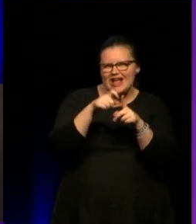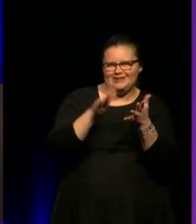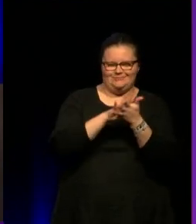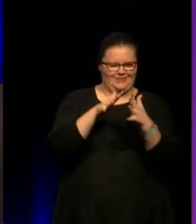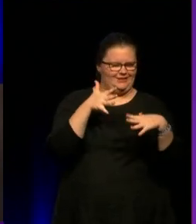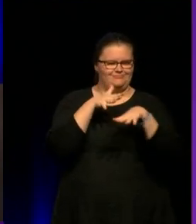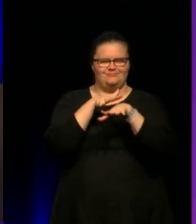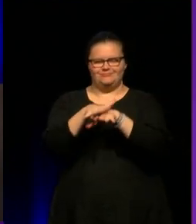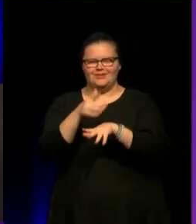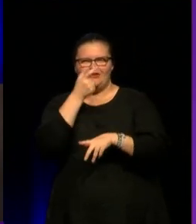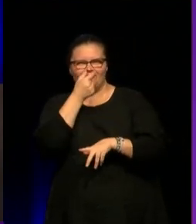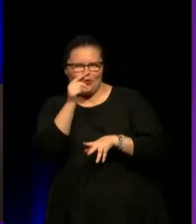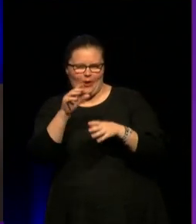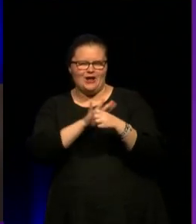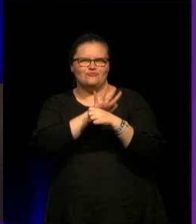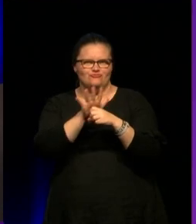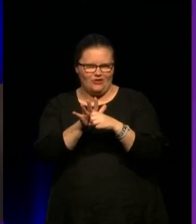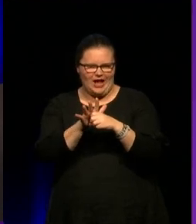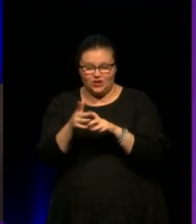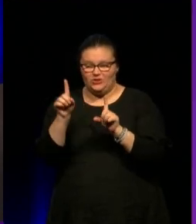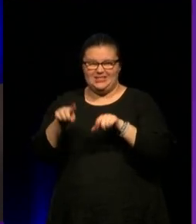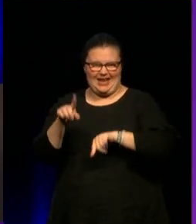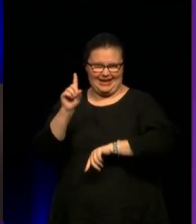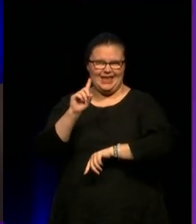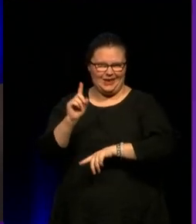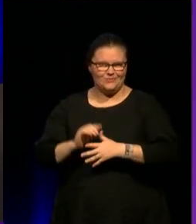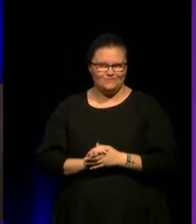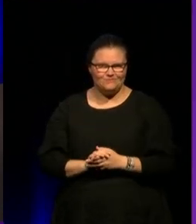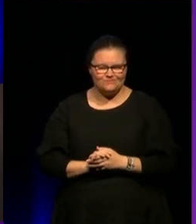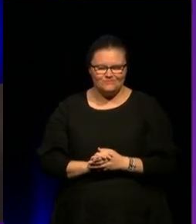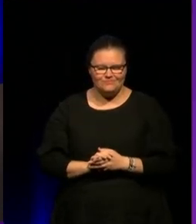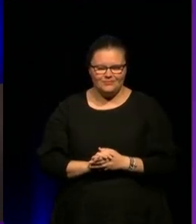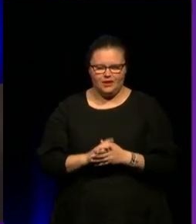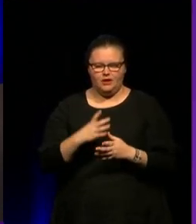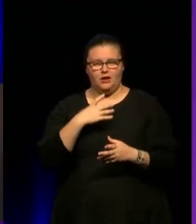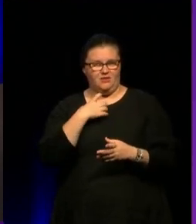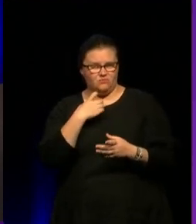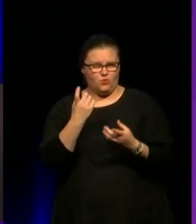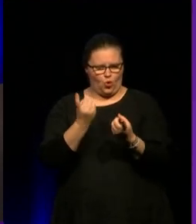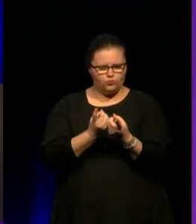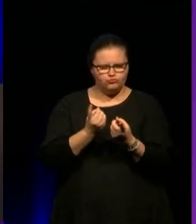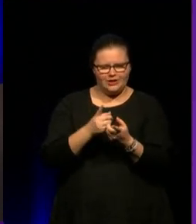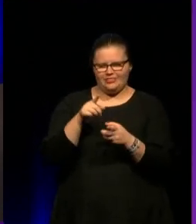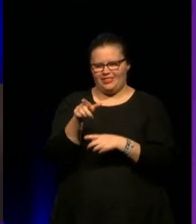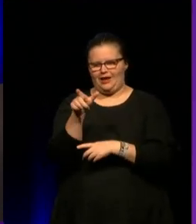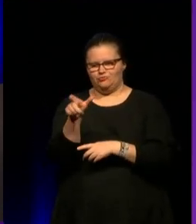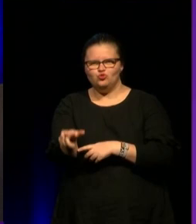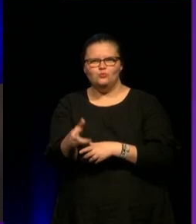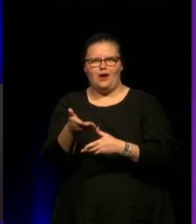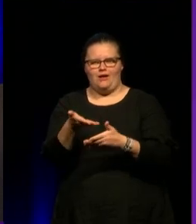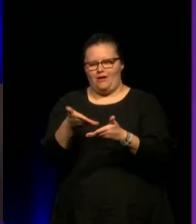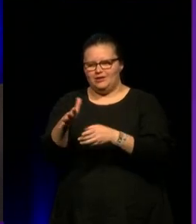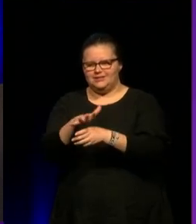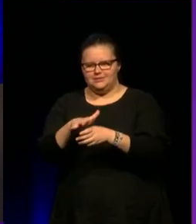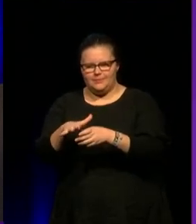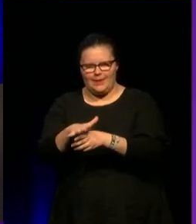And so that's underway. And, you know, beyond that, it's about more products in that consumer space. So group A strep,